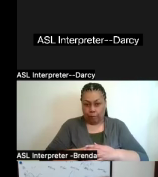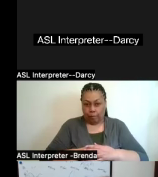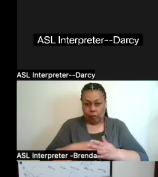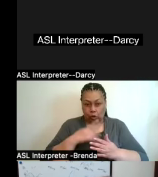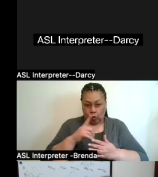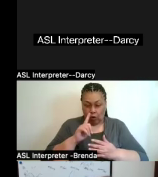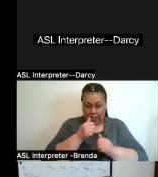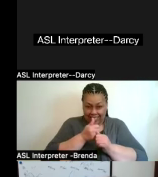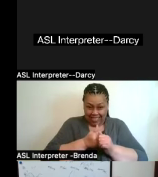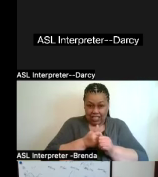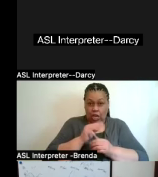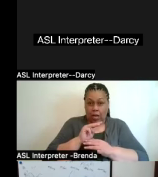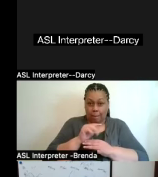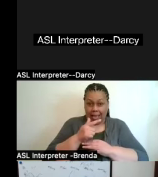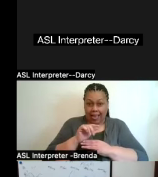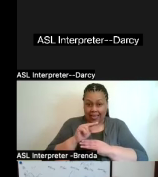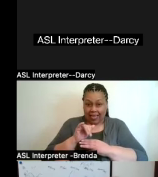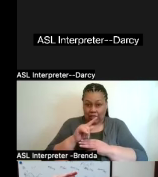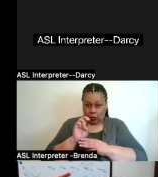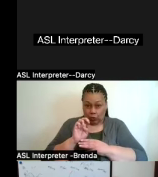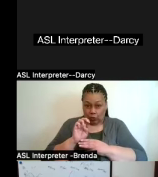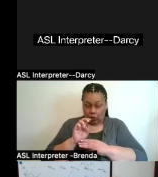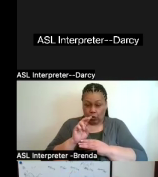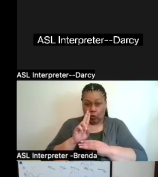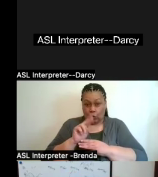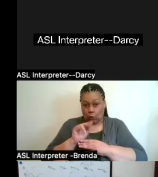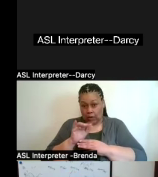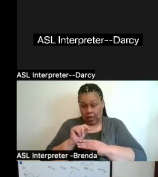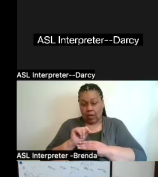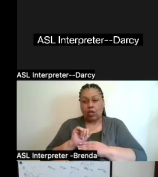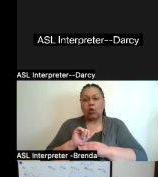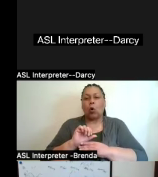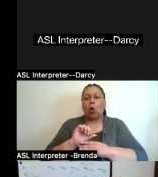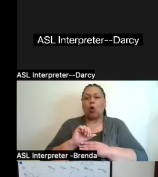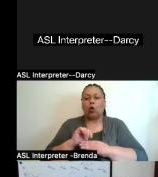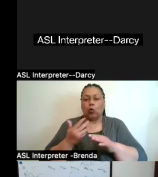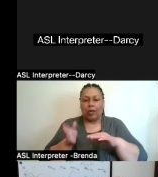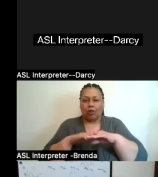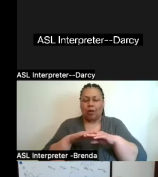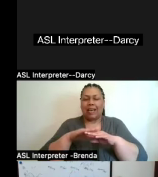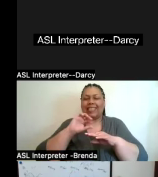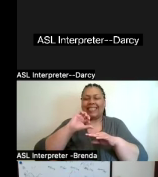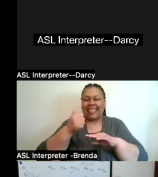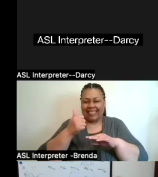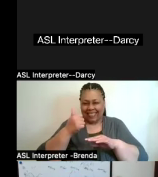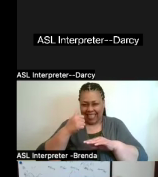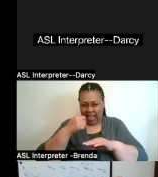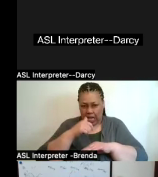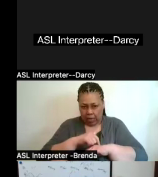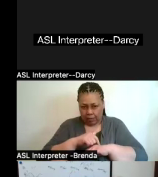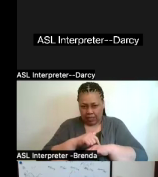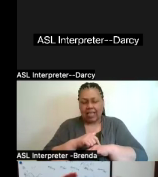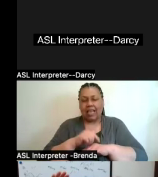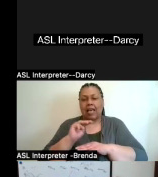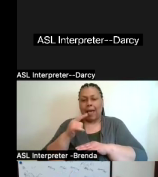each magnitude unit, you go up 10 times in amplitude, and you actually go up 30 times or 32 times in energy for